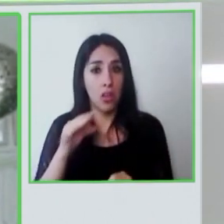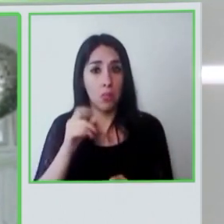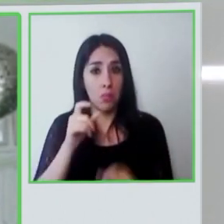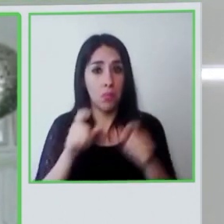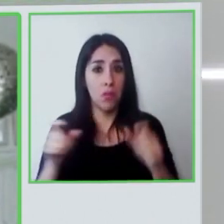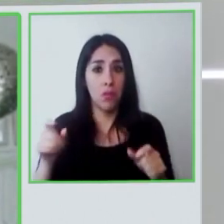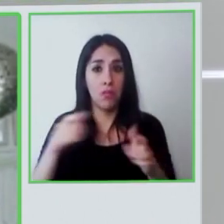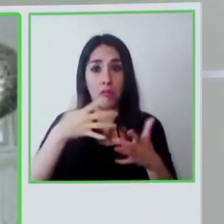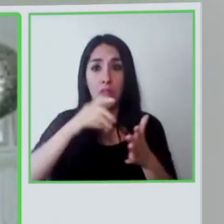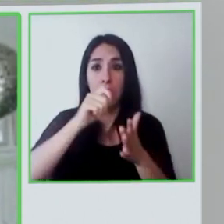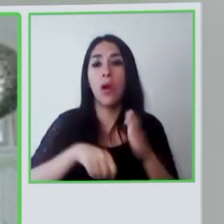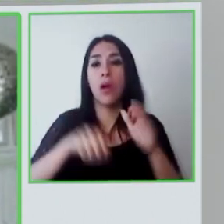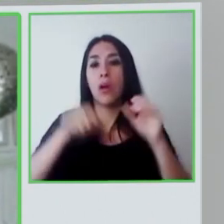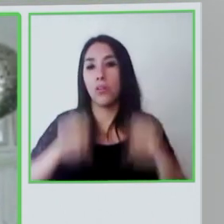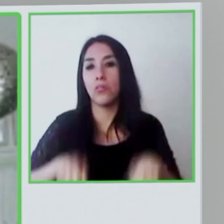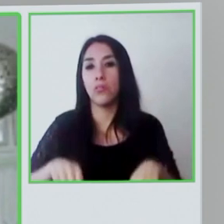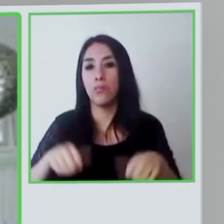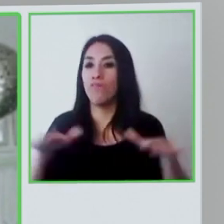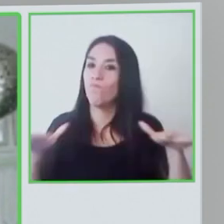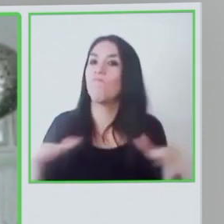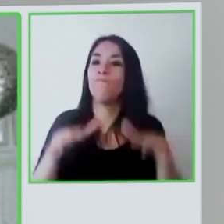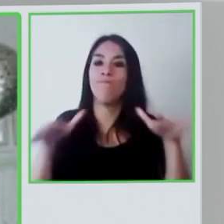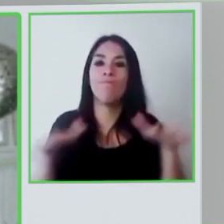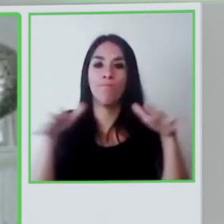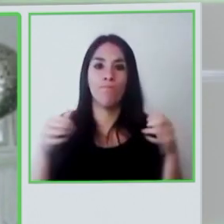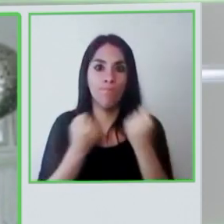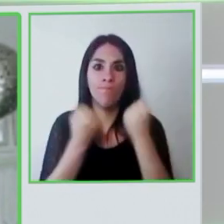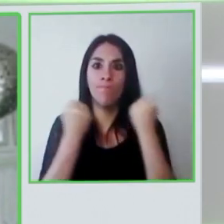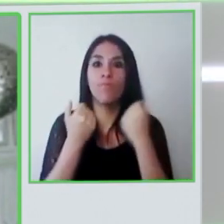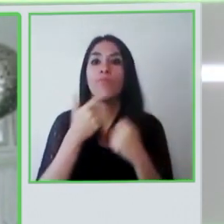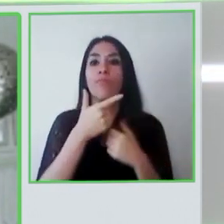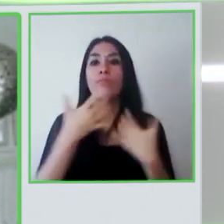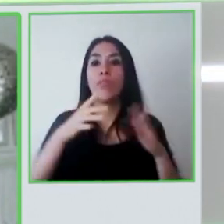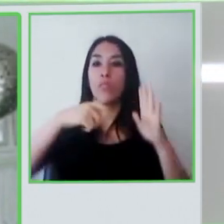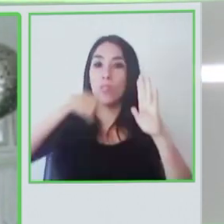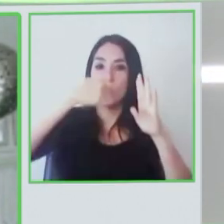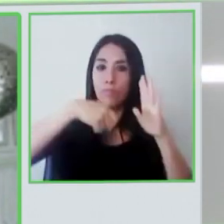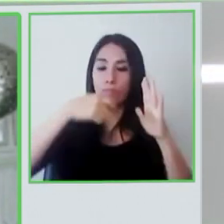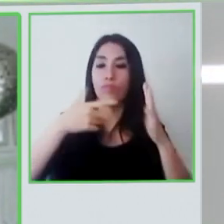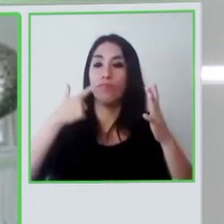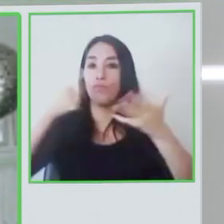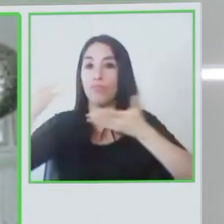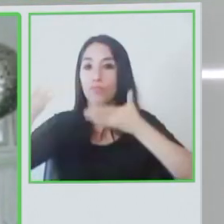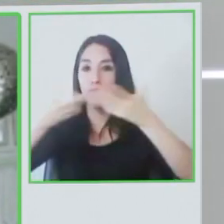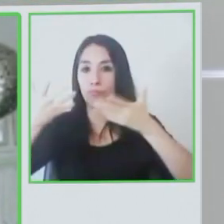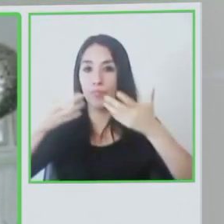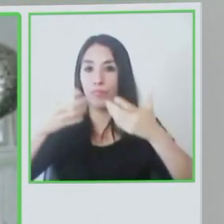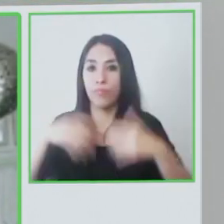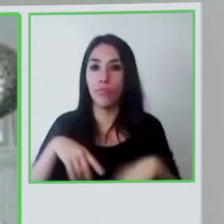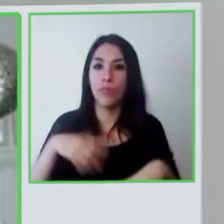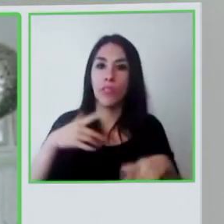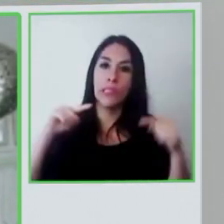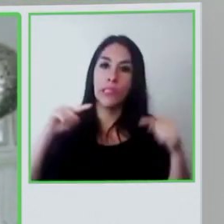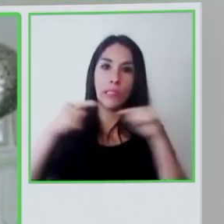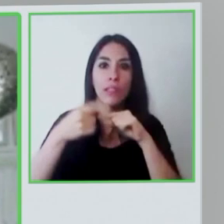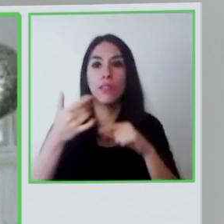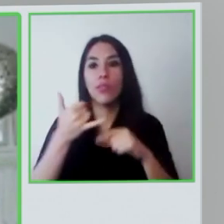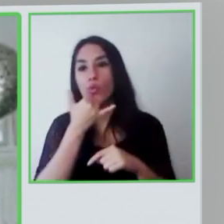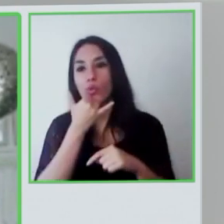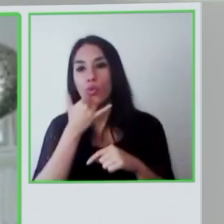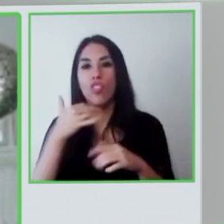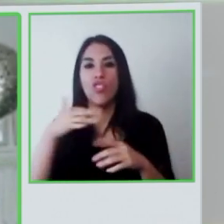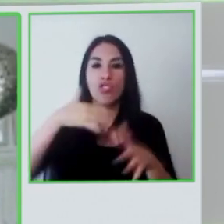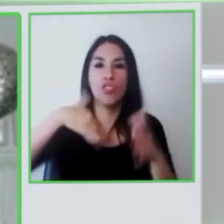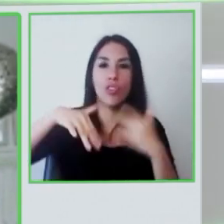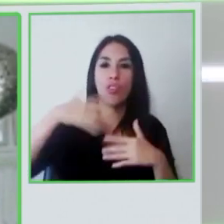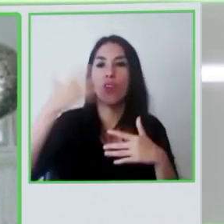make a video and put it on the social networks. Someone with disability perhaps going to see and